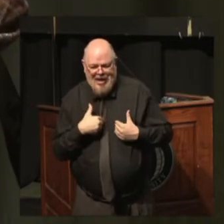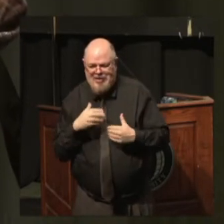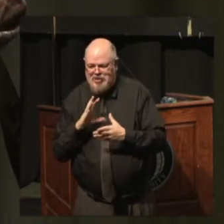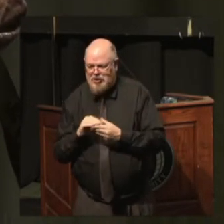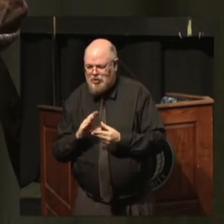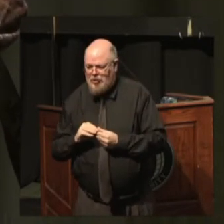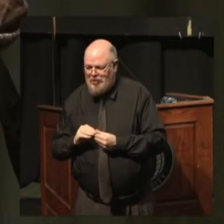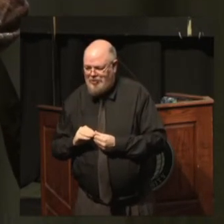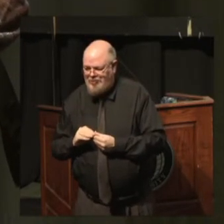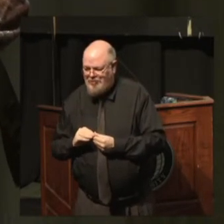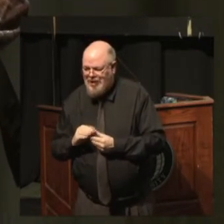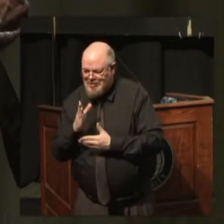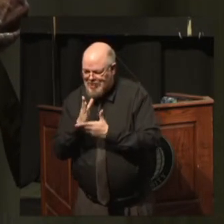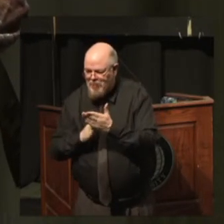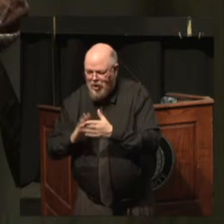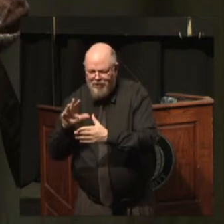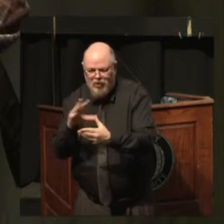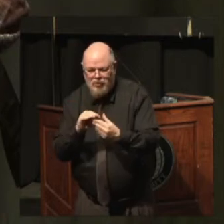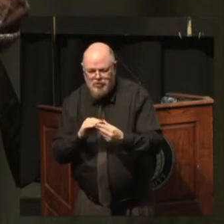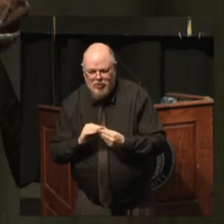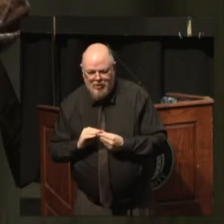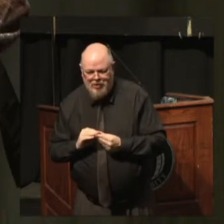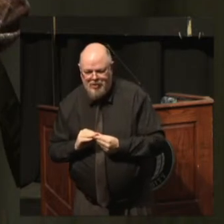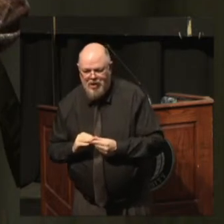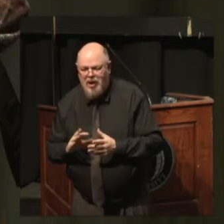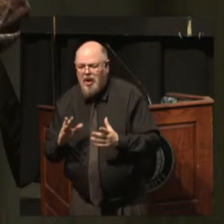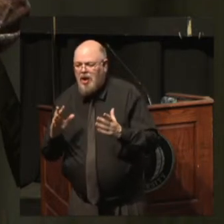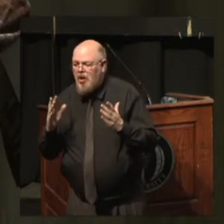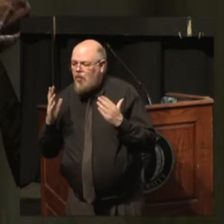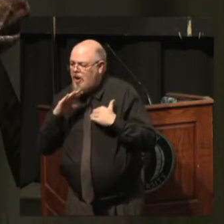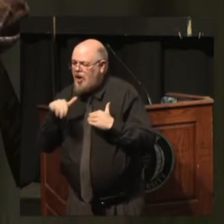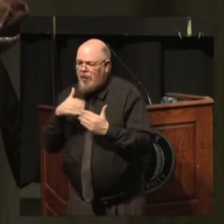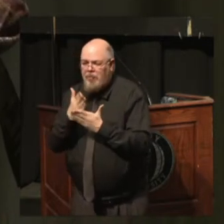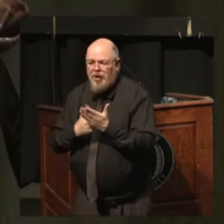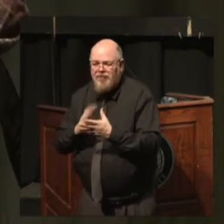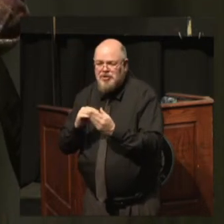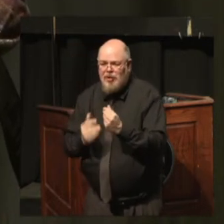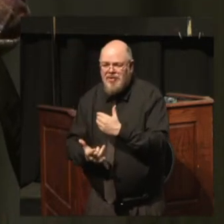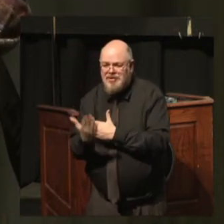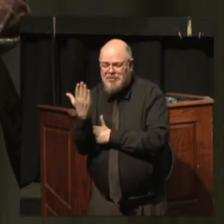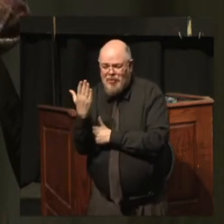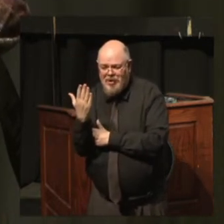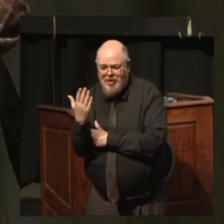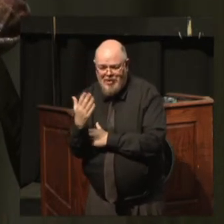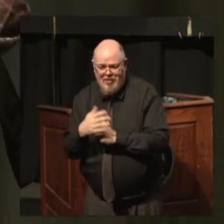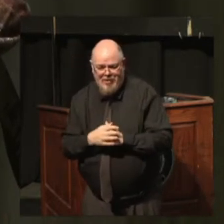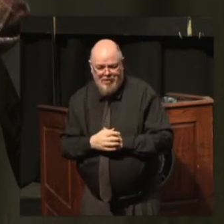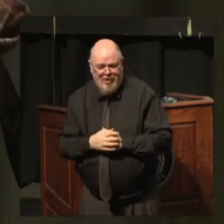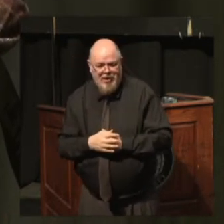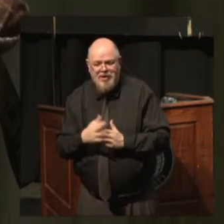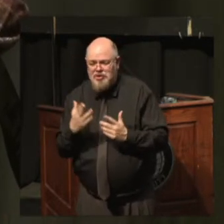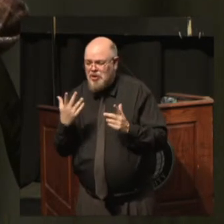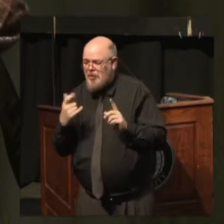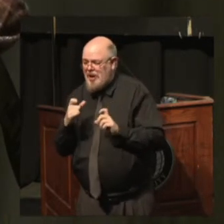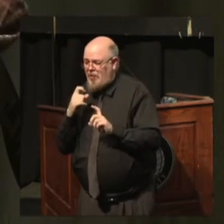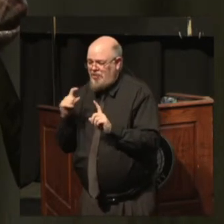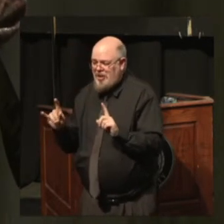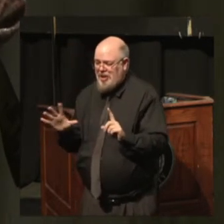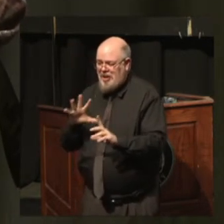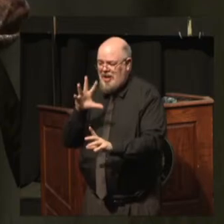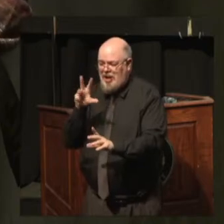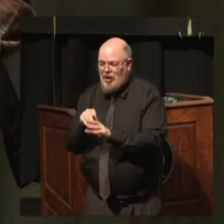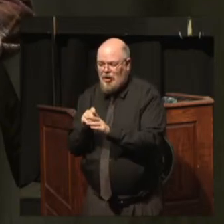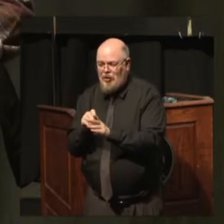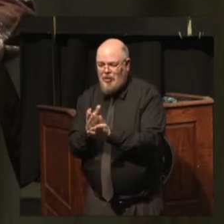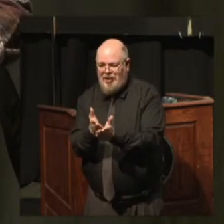into is part of the story. We are all part of a story this morning. So I want to be inclusive to you. It doesn't